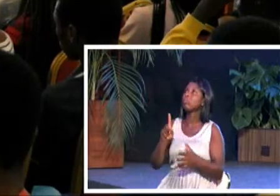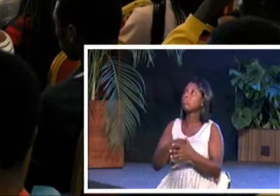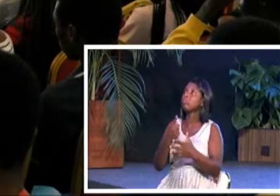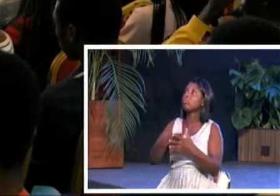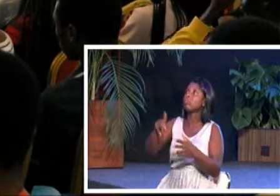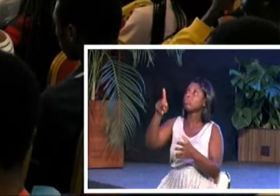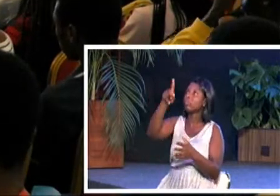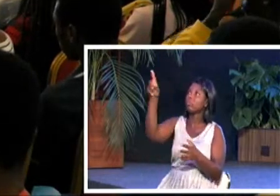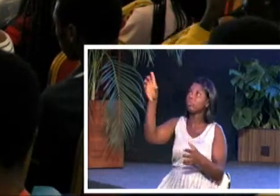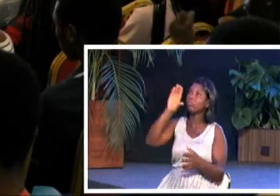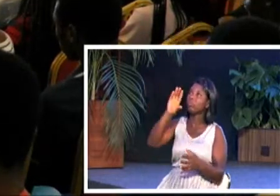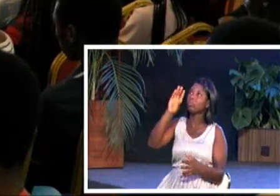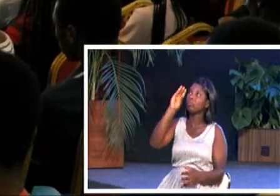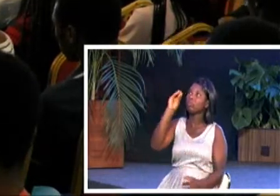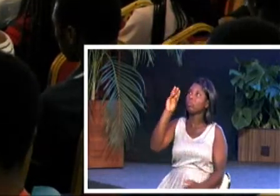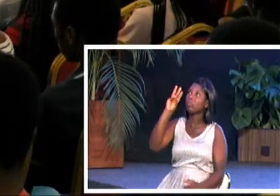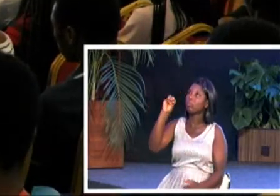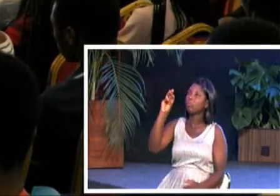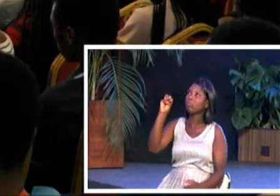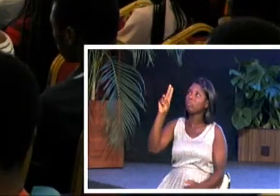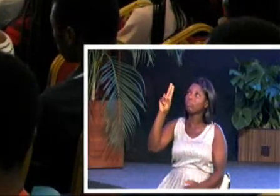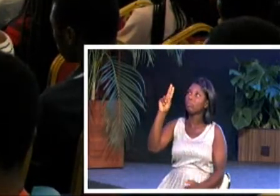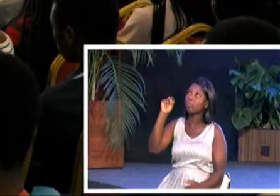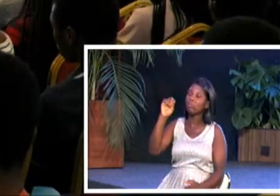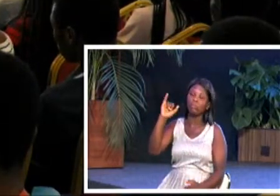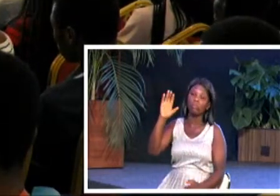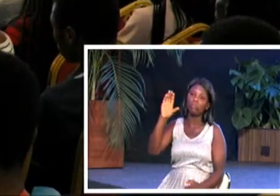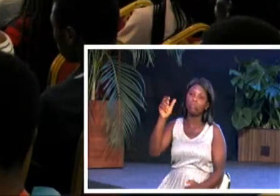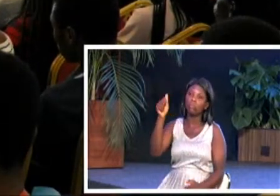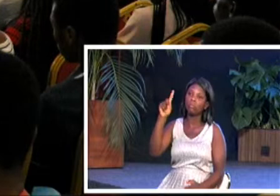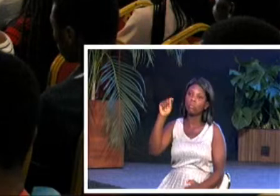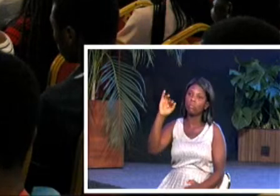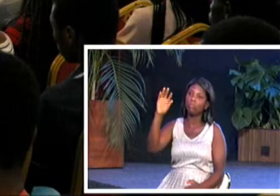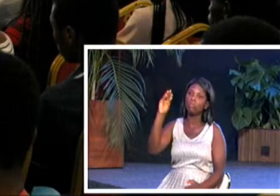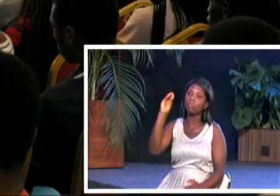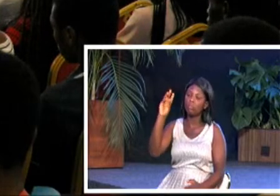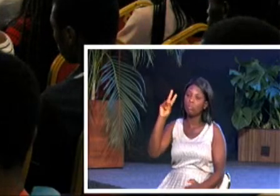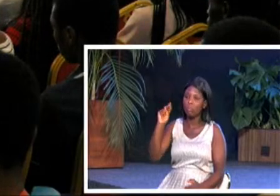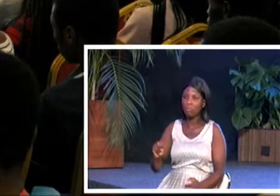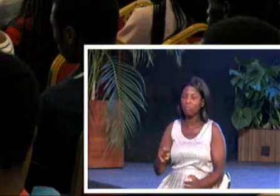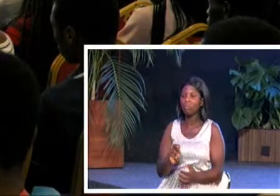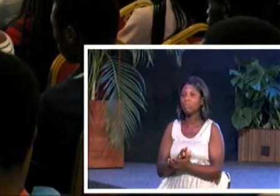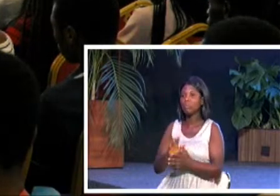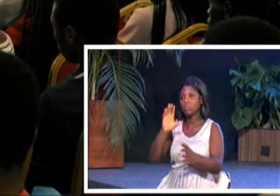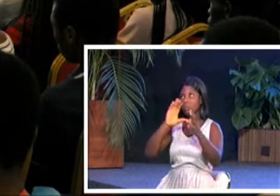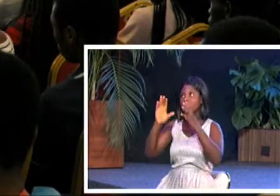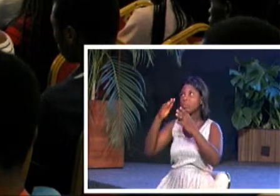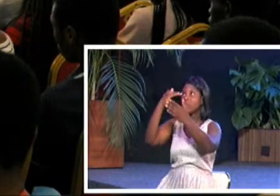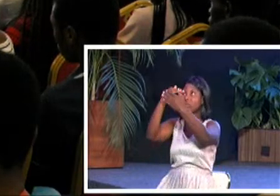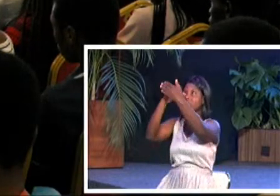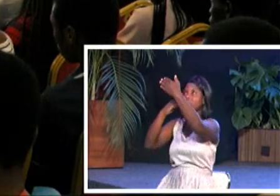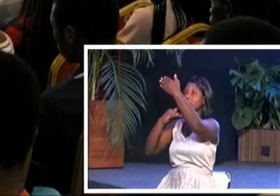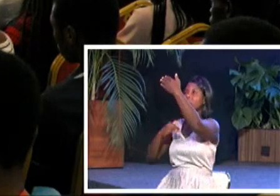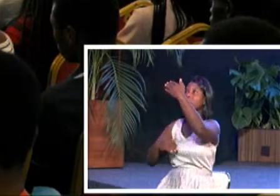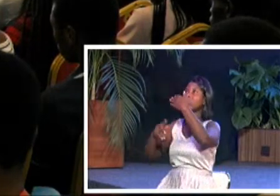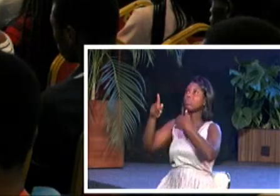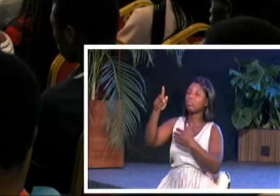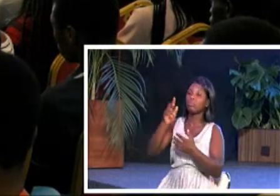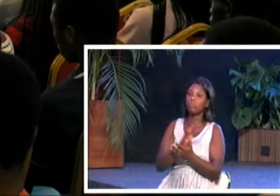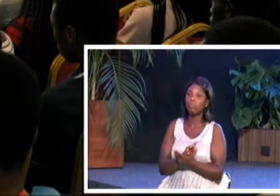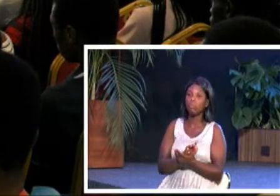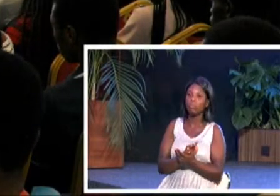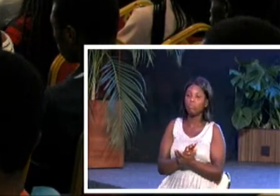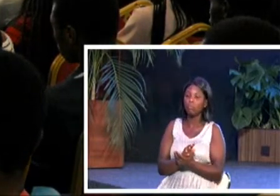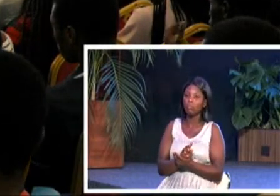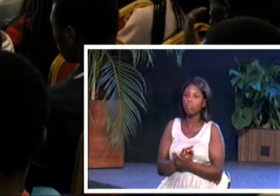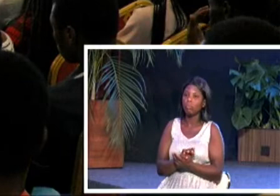Communication is very key, and this is what we're doing, how we connect, send message, and then get feedback and feed it back into how you design